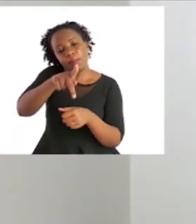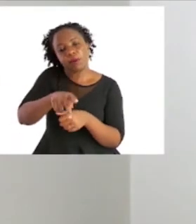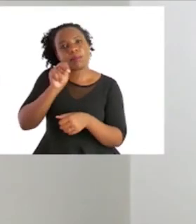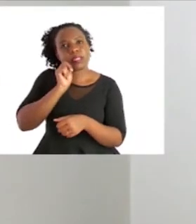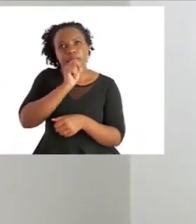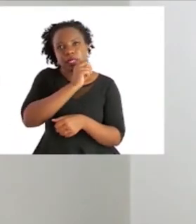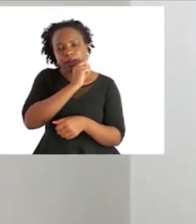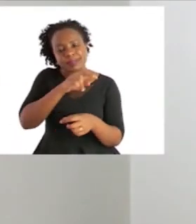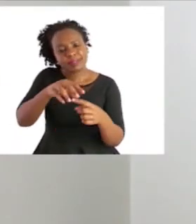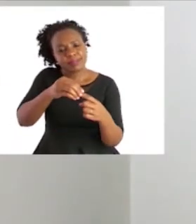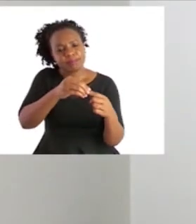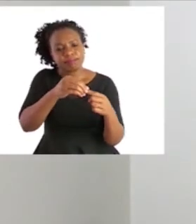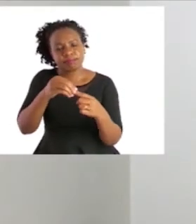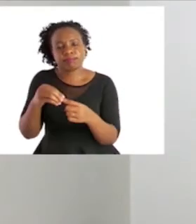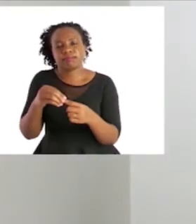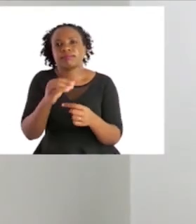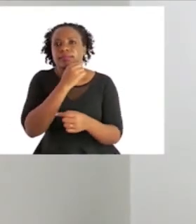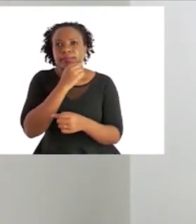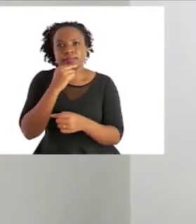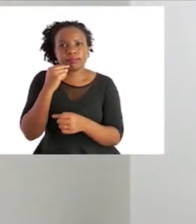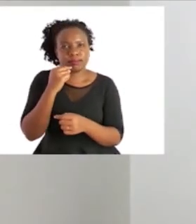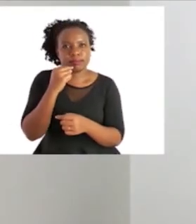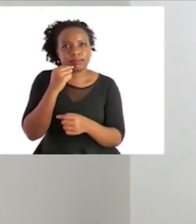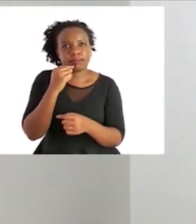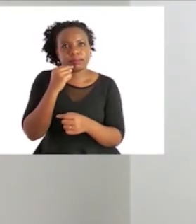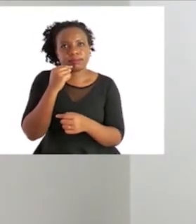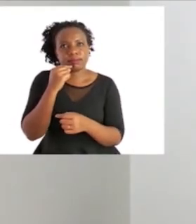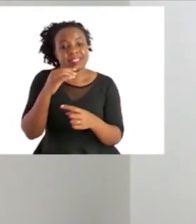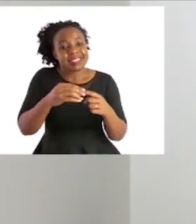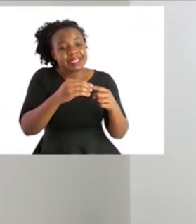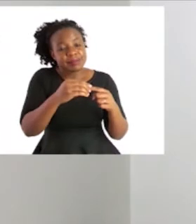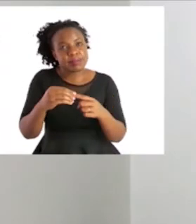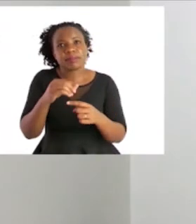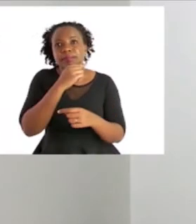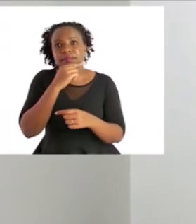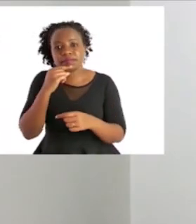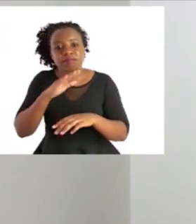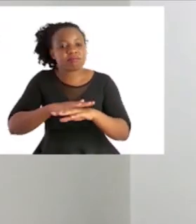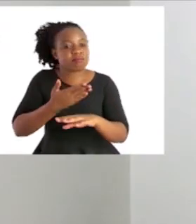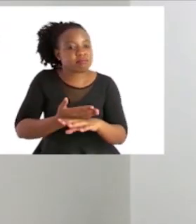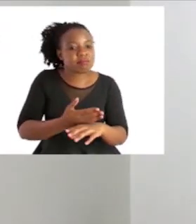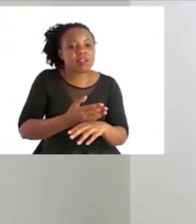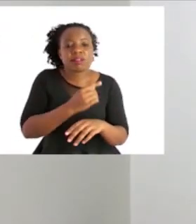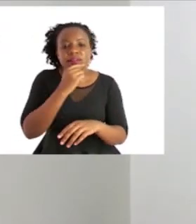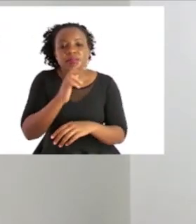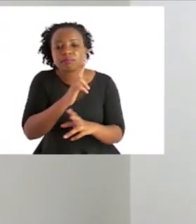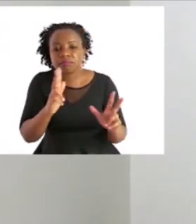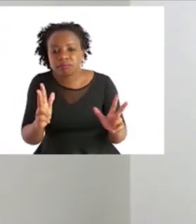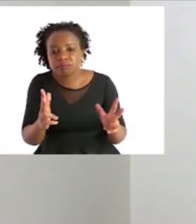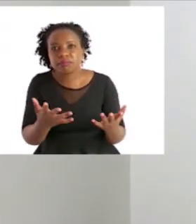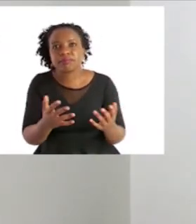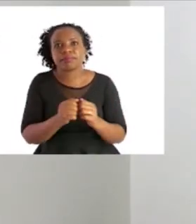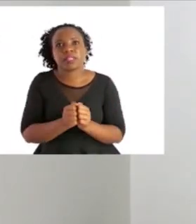are specific names. They are specific names like names of people. And